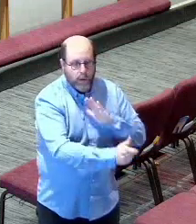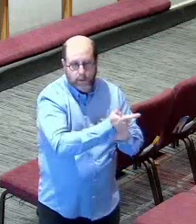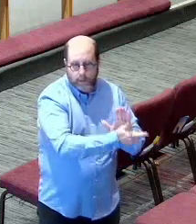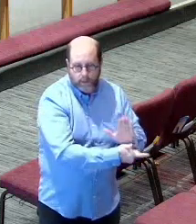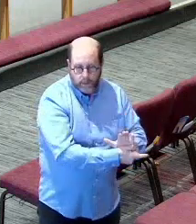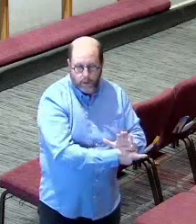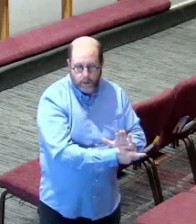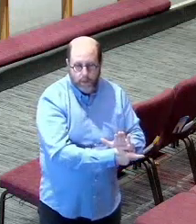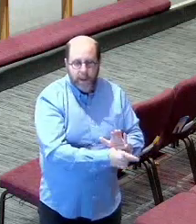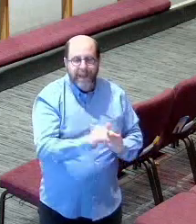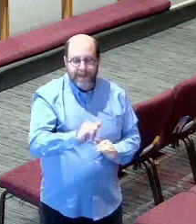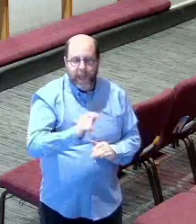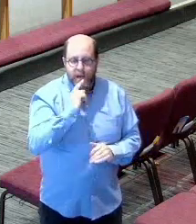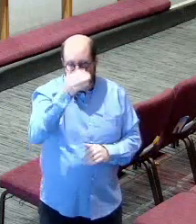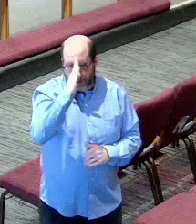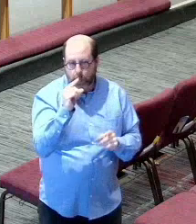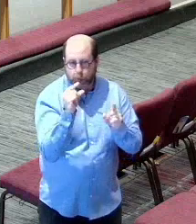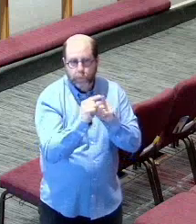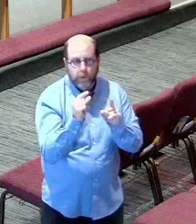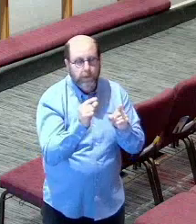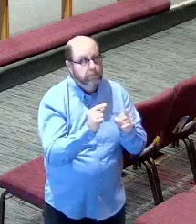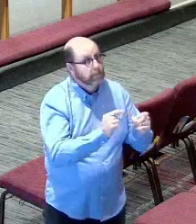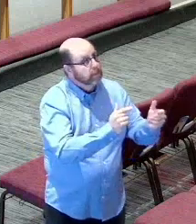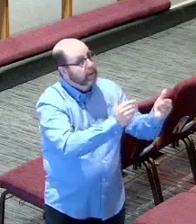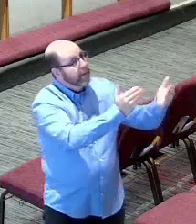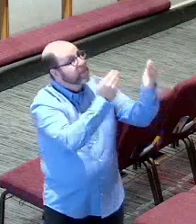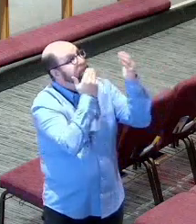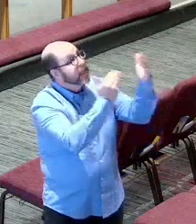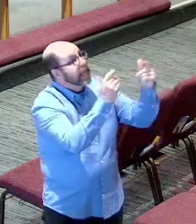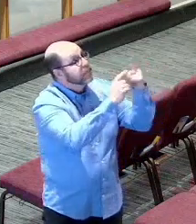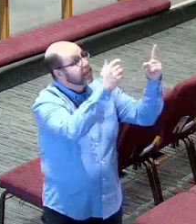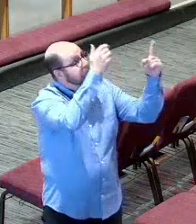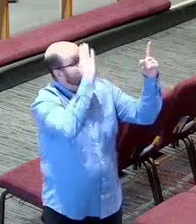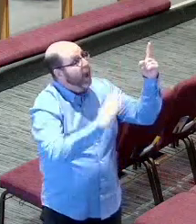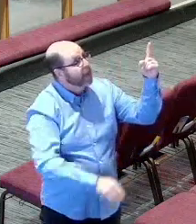This is the word of the Lord. Thanks be to God.